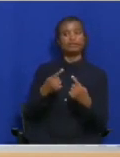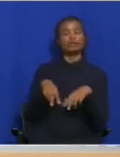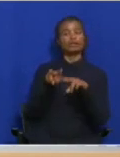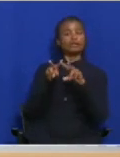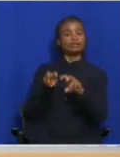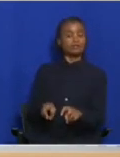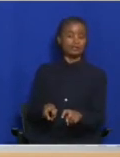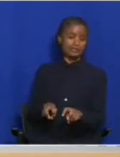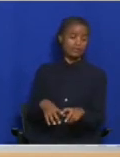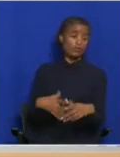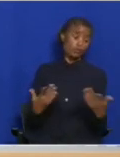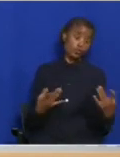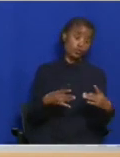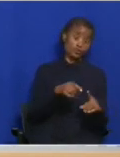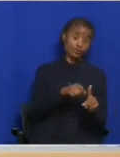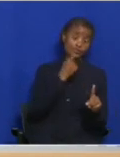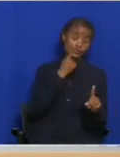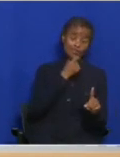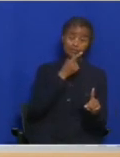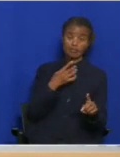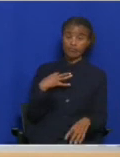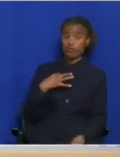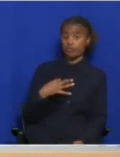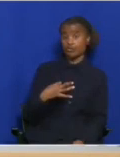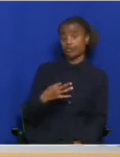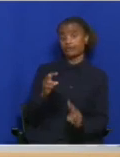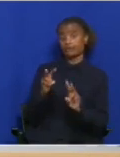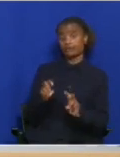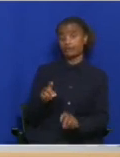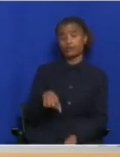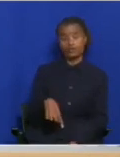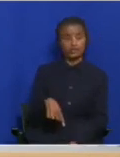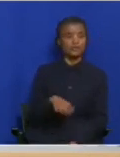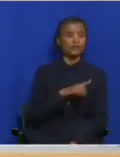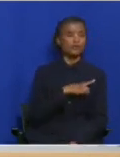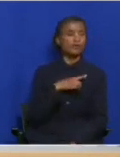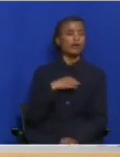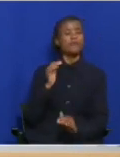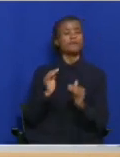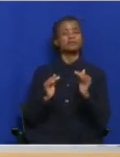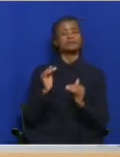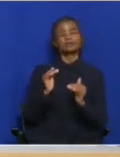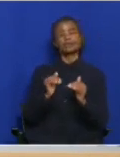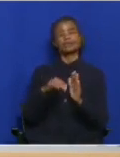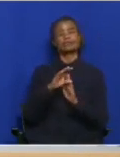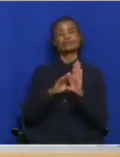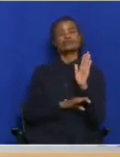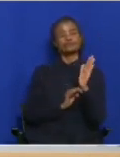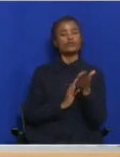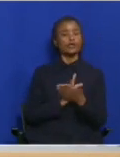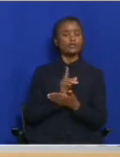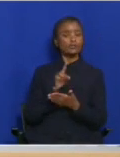says, we must think about the balancing exercise of constitutional rights. And if there is less intrusive means that